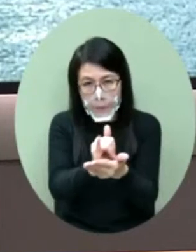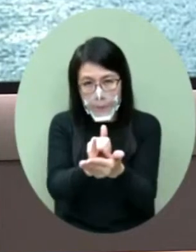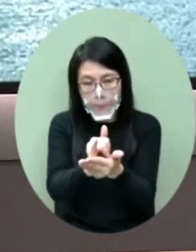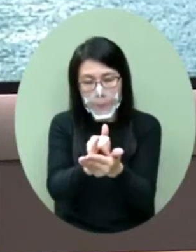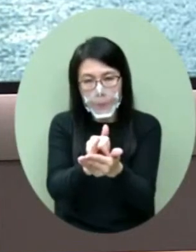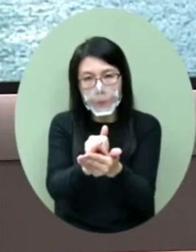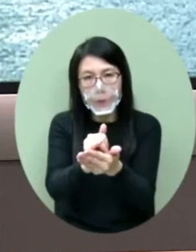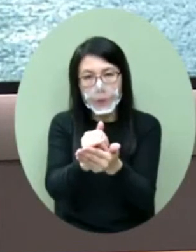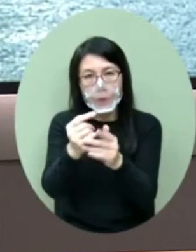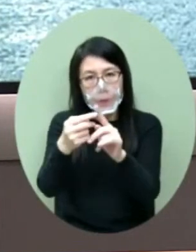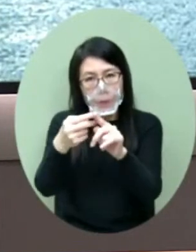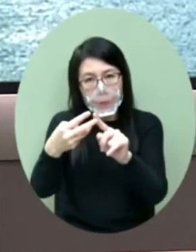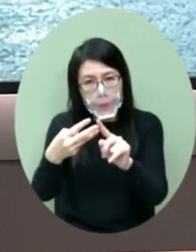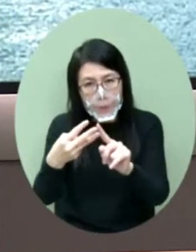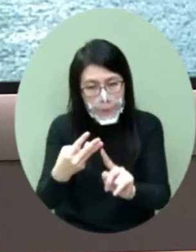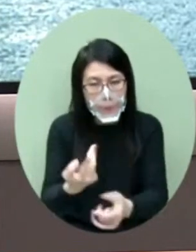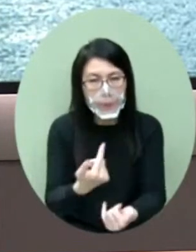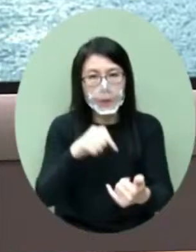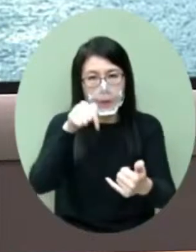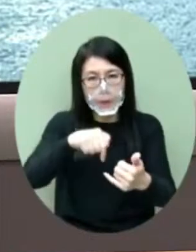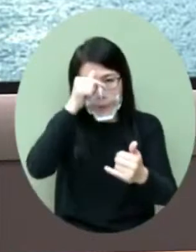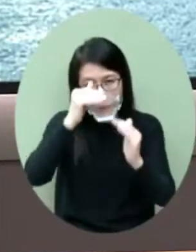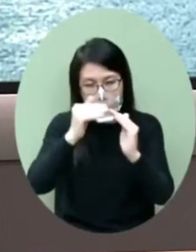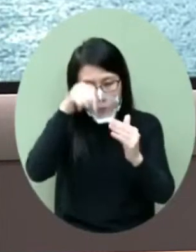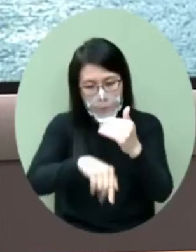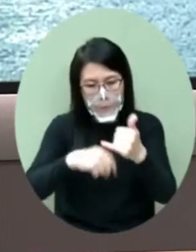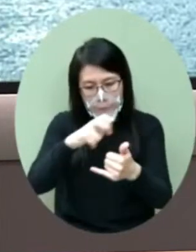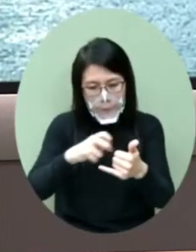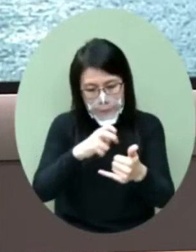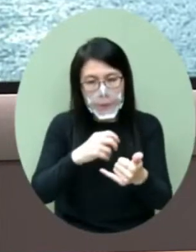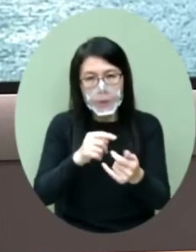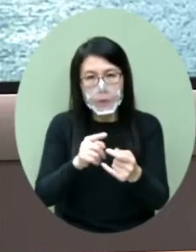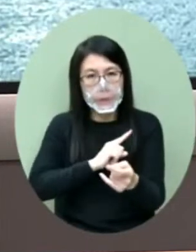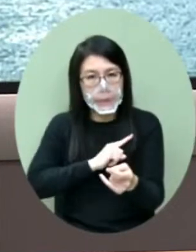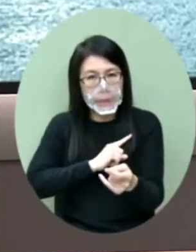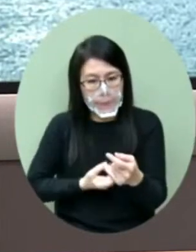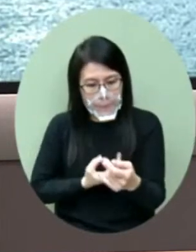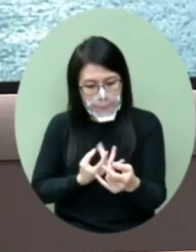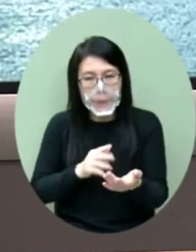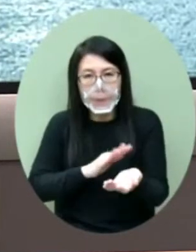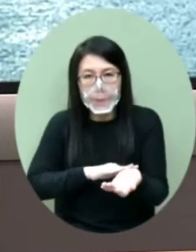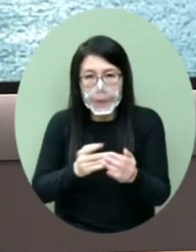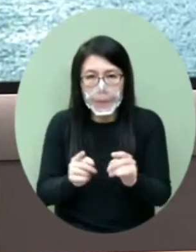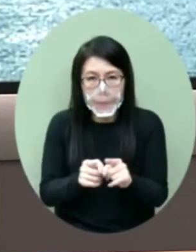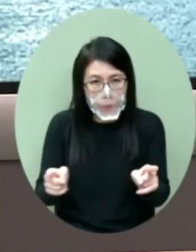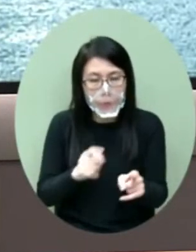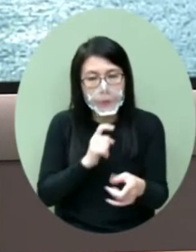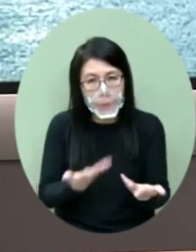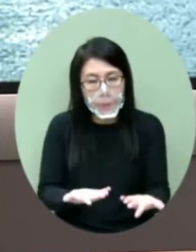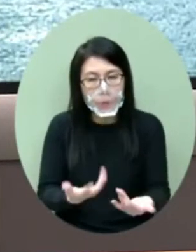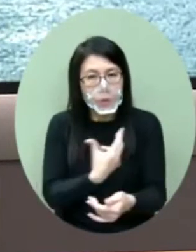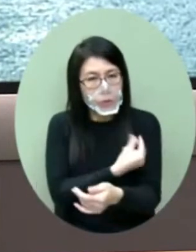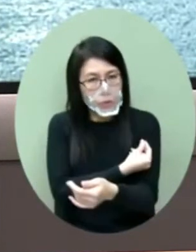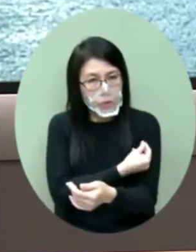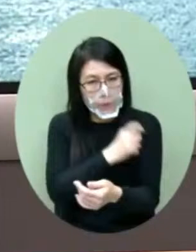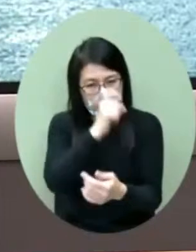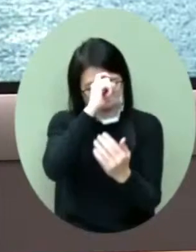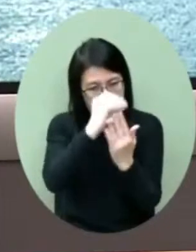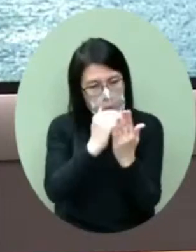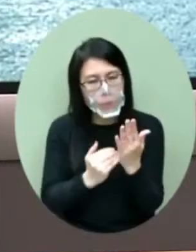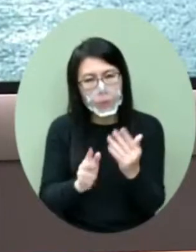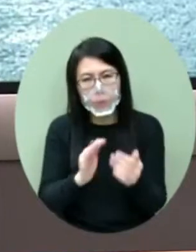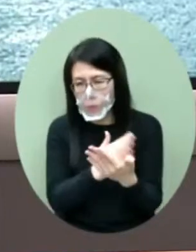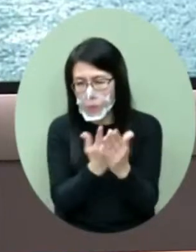a time of admission and their treatment in the hospital and any underlying conditions and